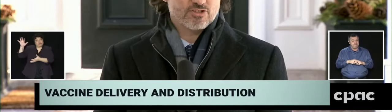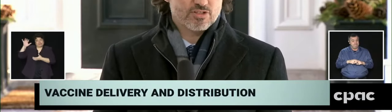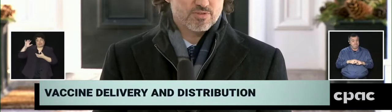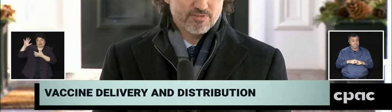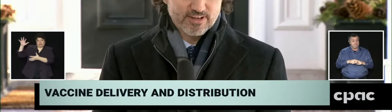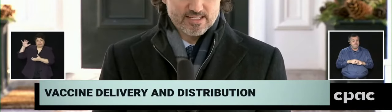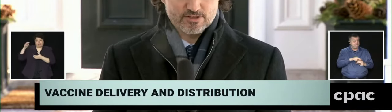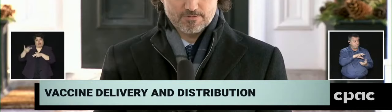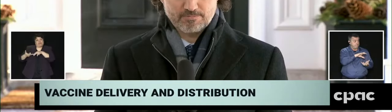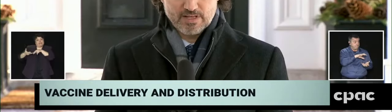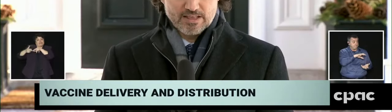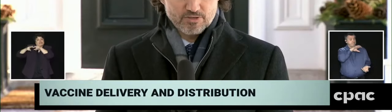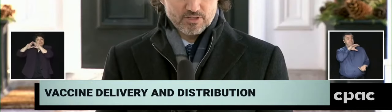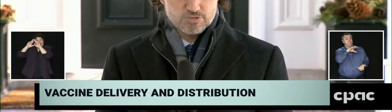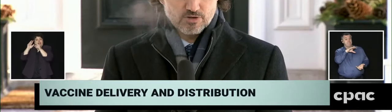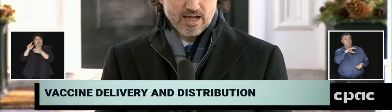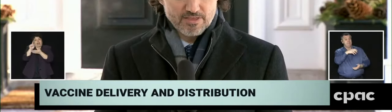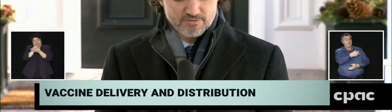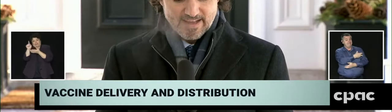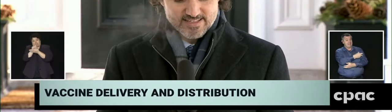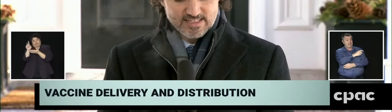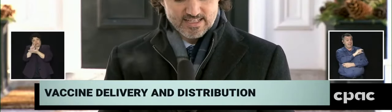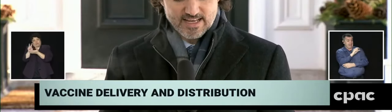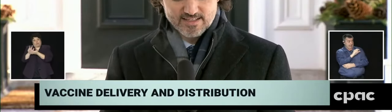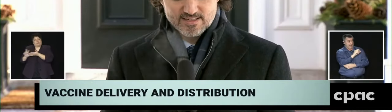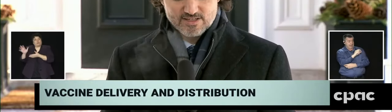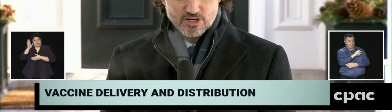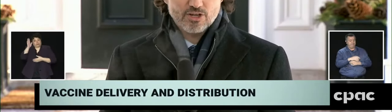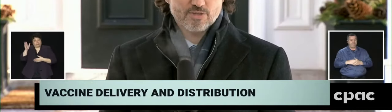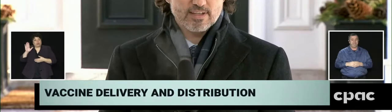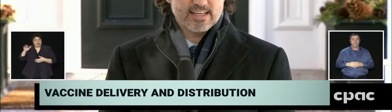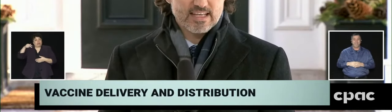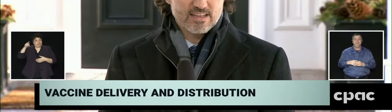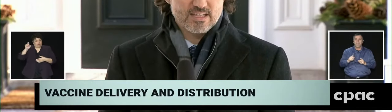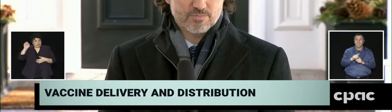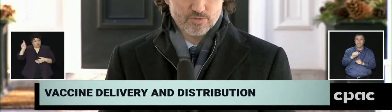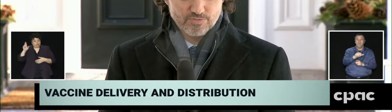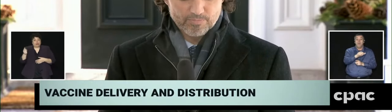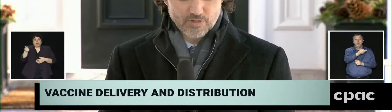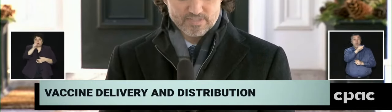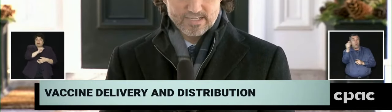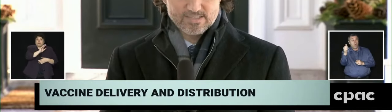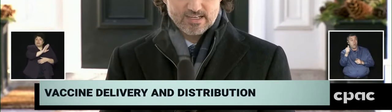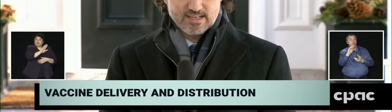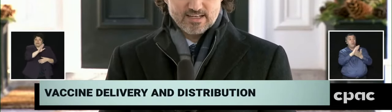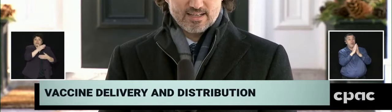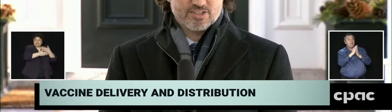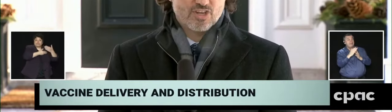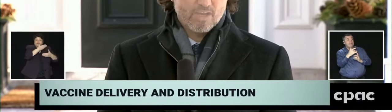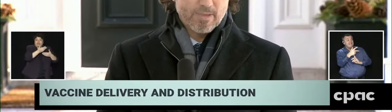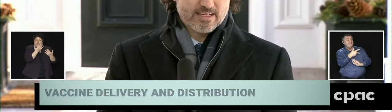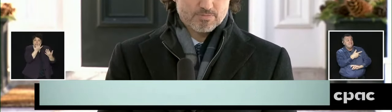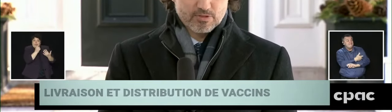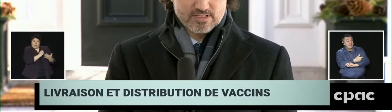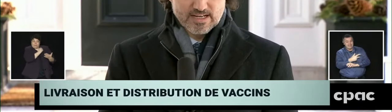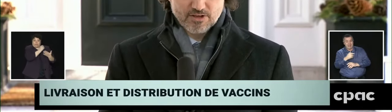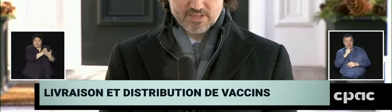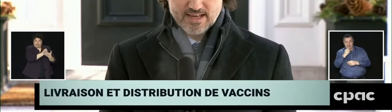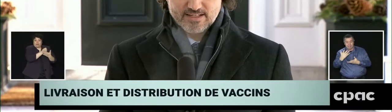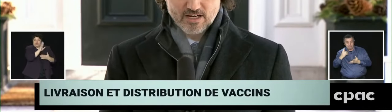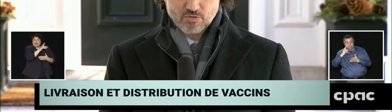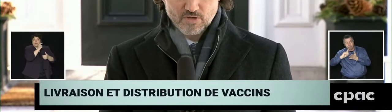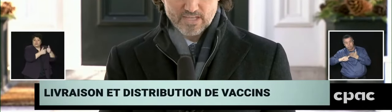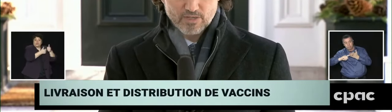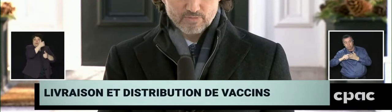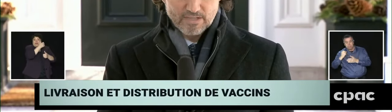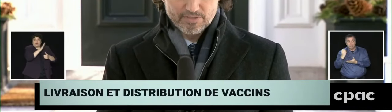and that's just from Pfizer. There are also other vaccine candidates currently in the approval process, and the top experts at Health